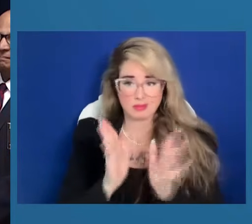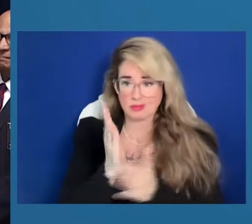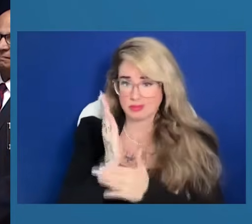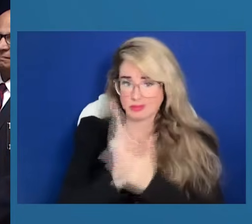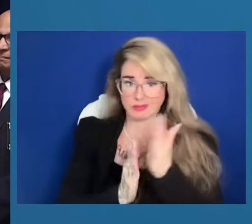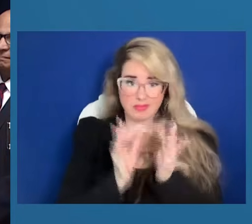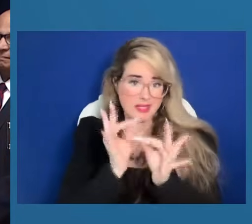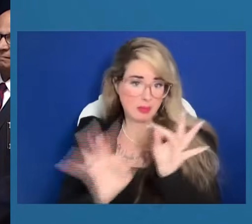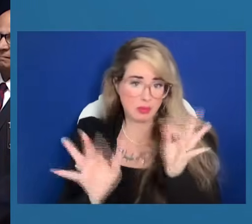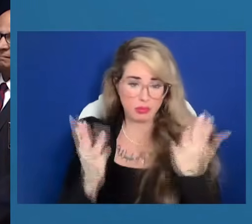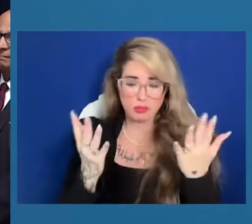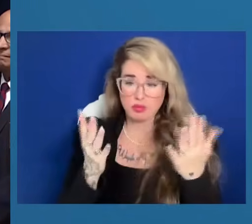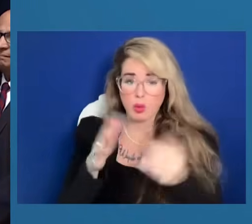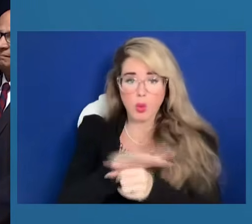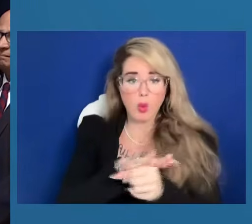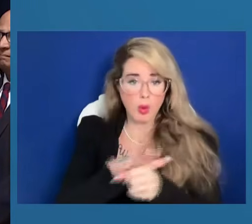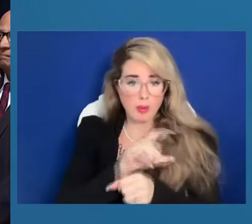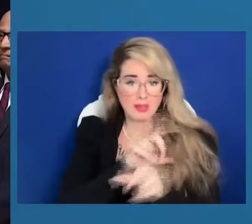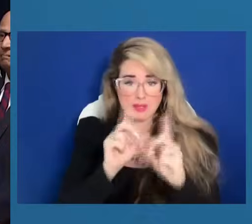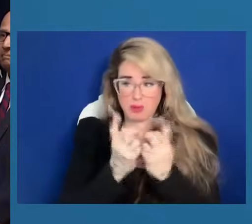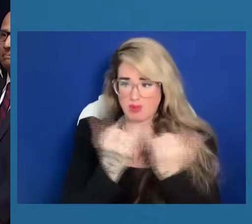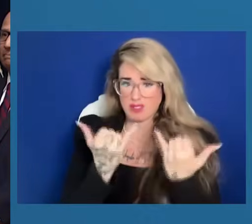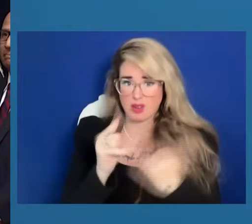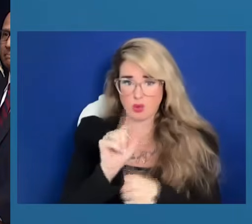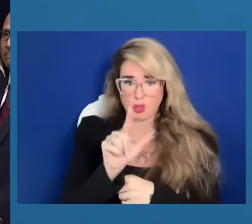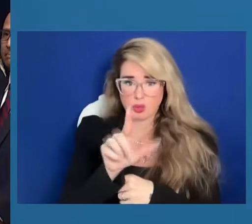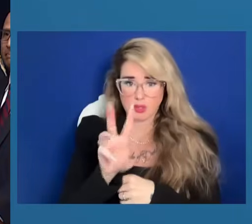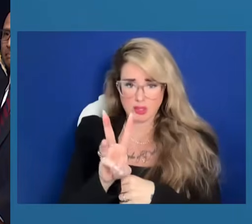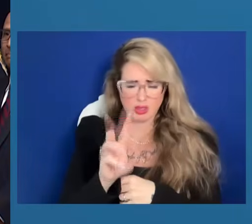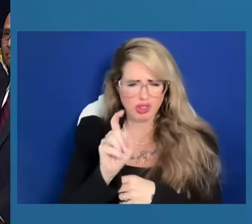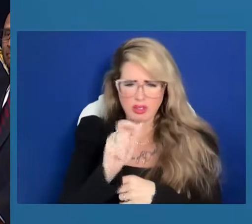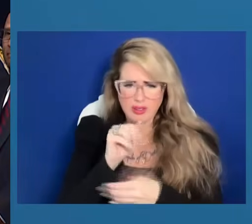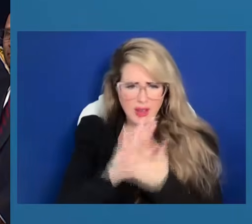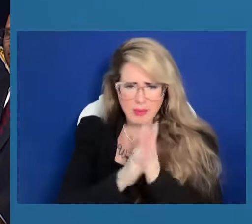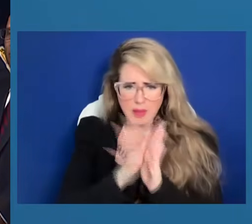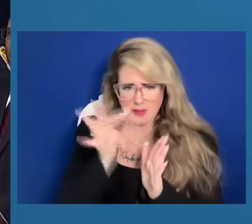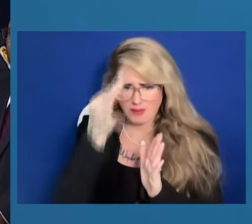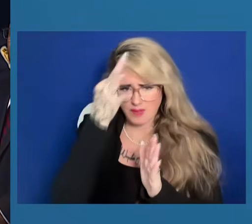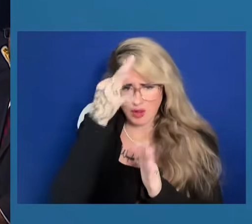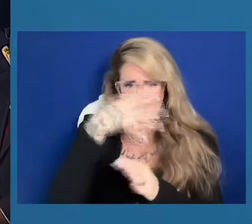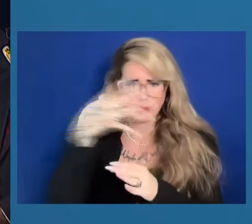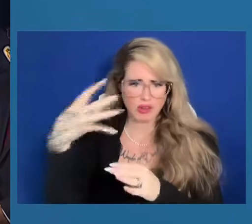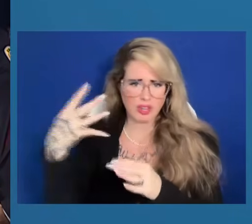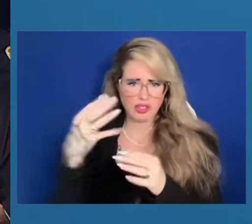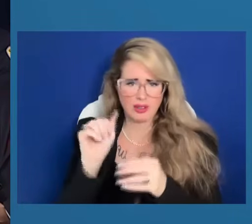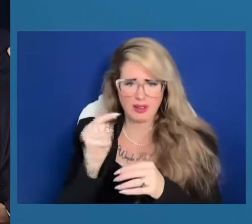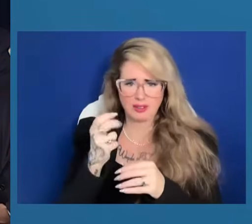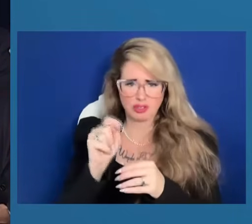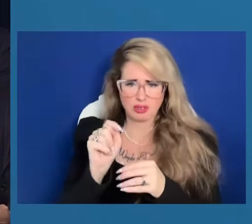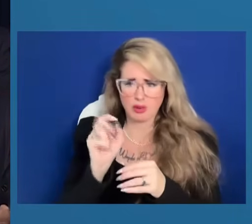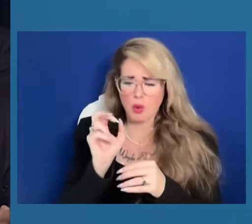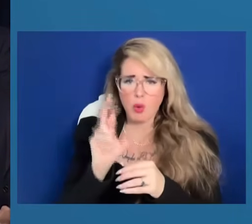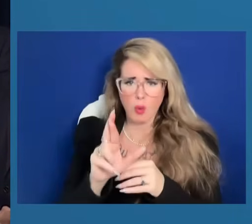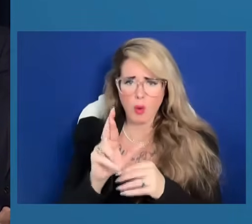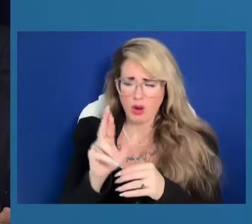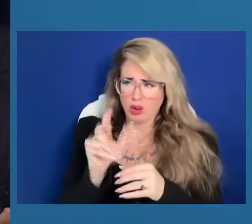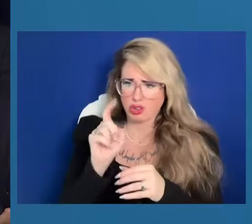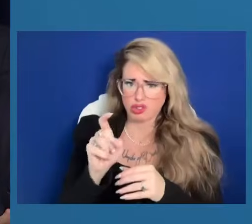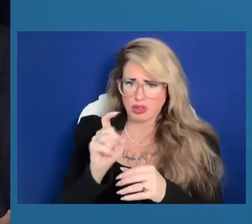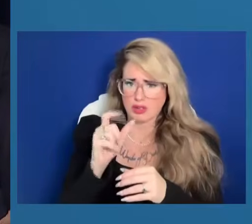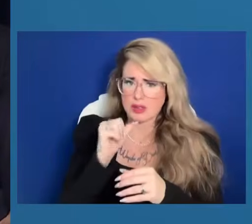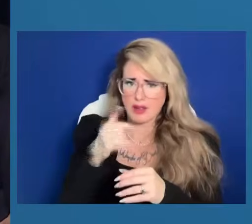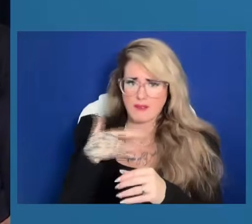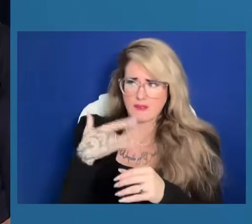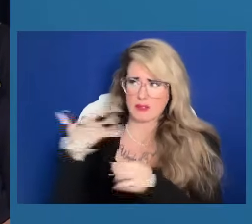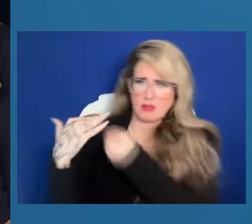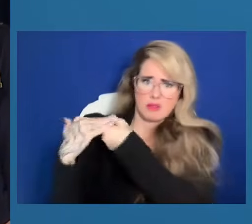local police departments should not be turned into federal immigration agents or pushed into responsibilities